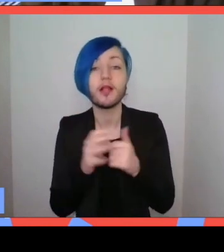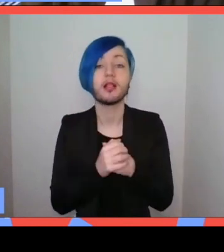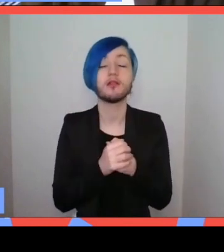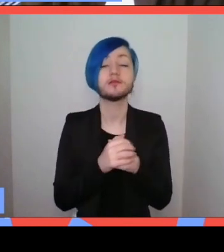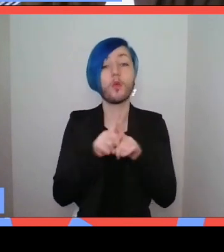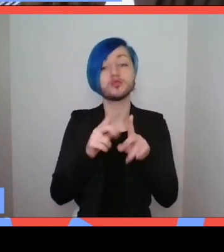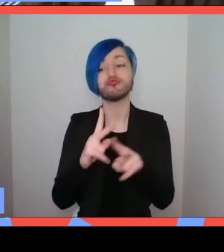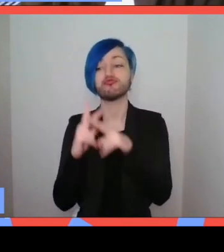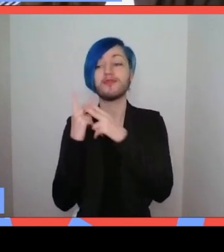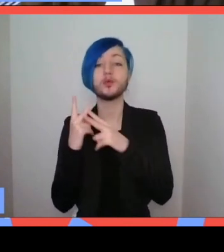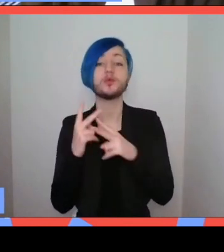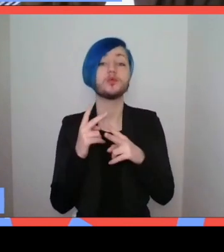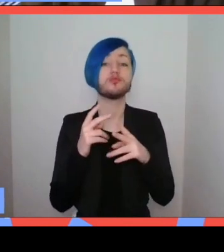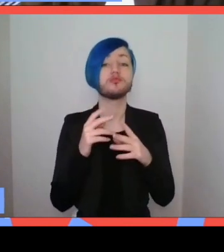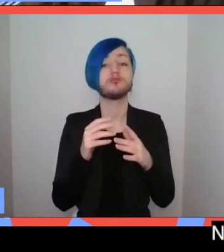links.